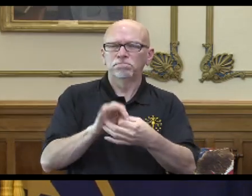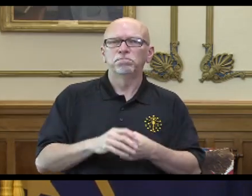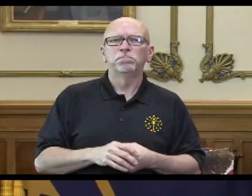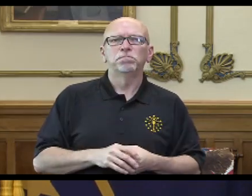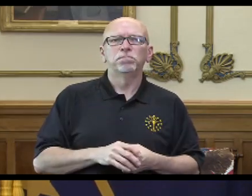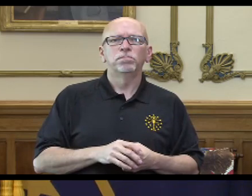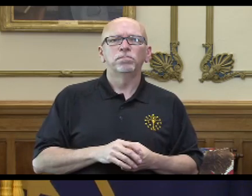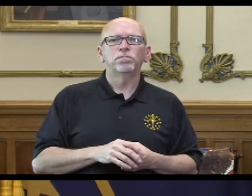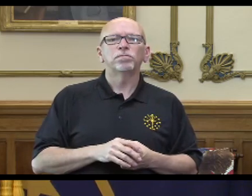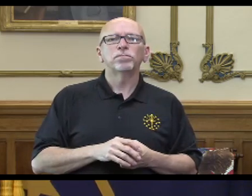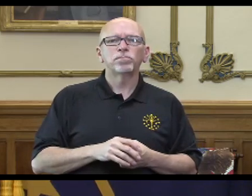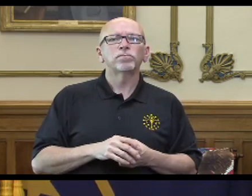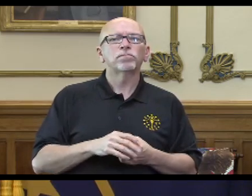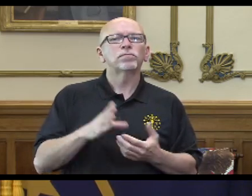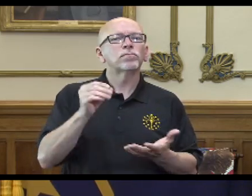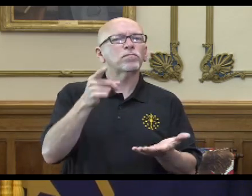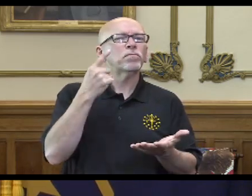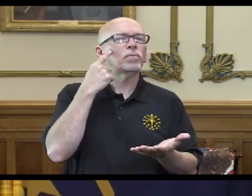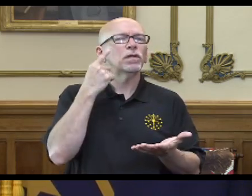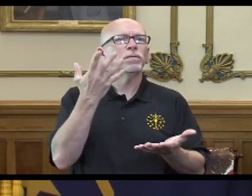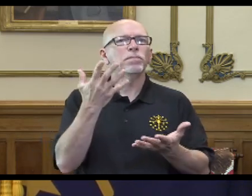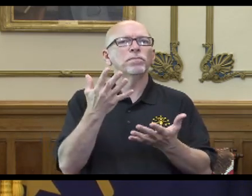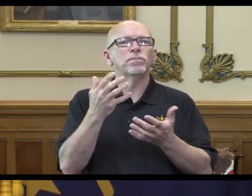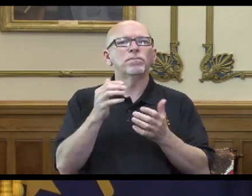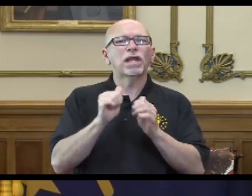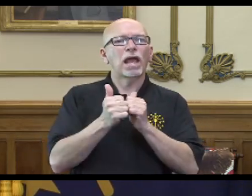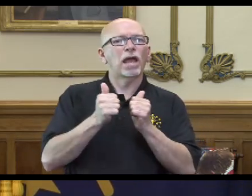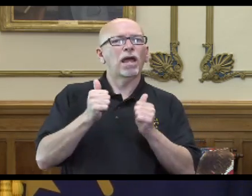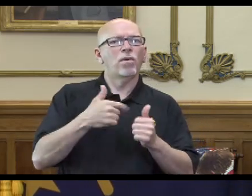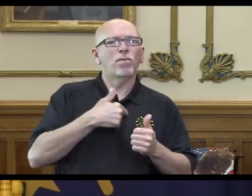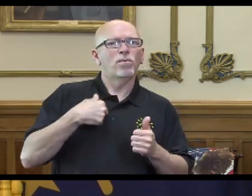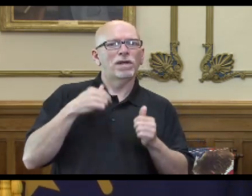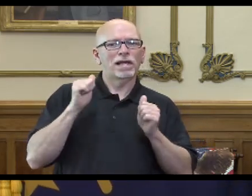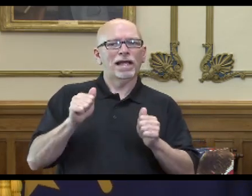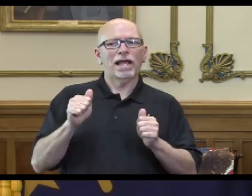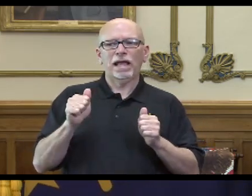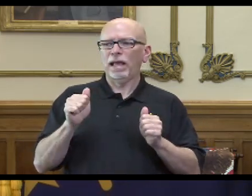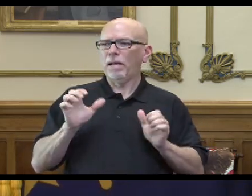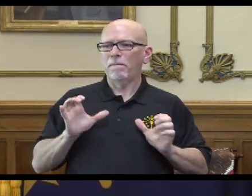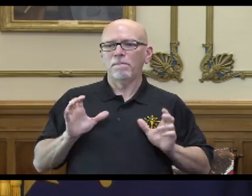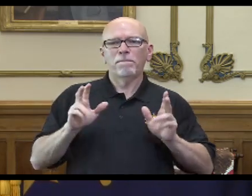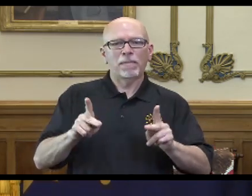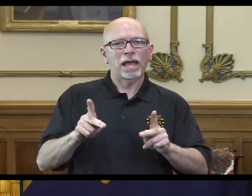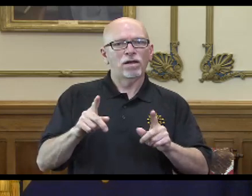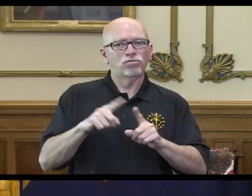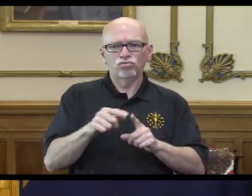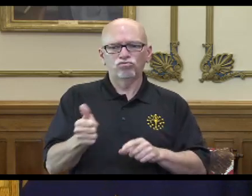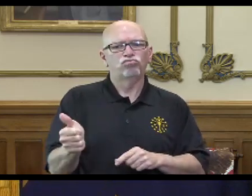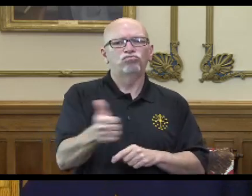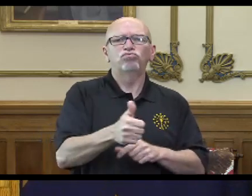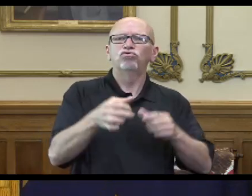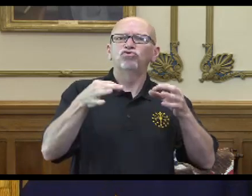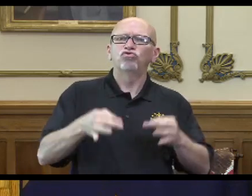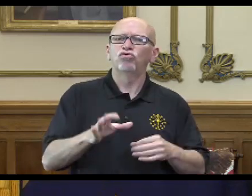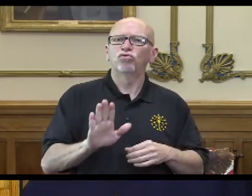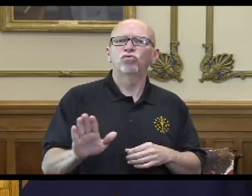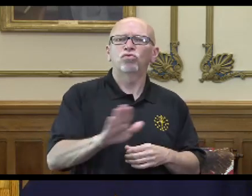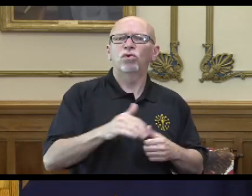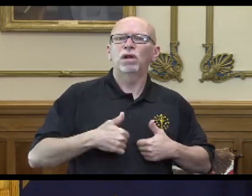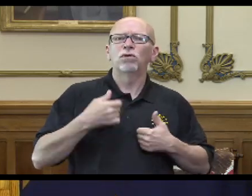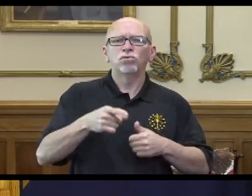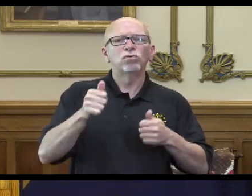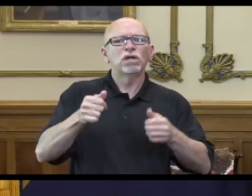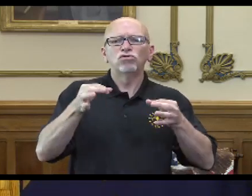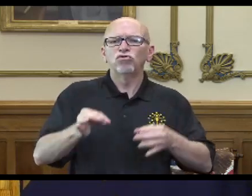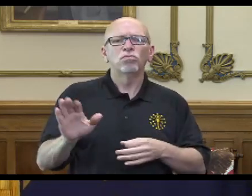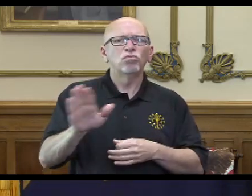and to think about how we can get back to that point to where you get to determine your destiny. You get to experience that upward